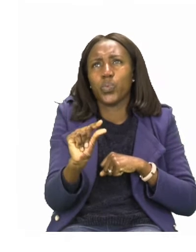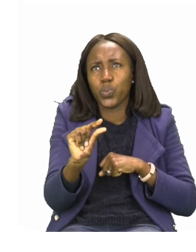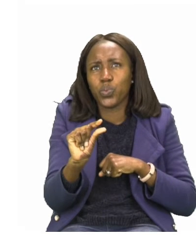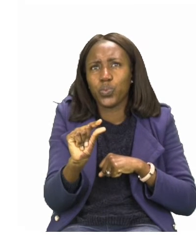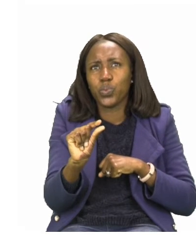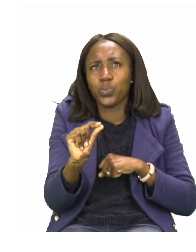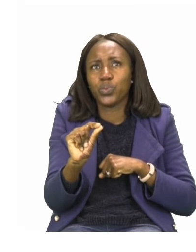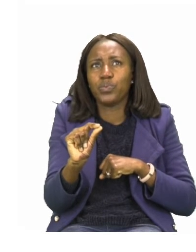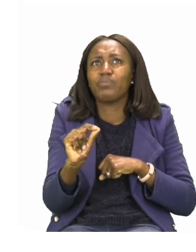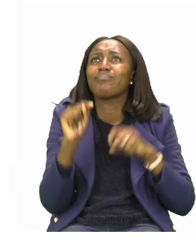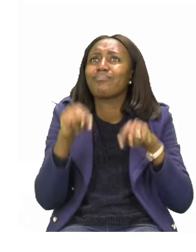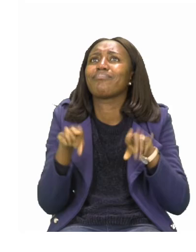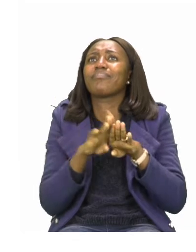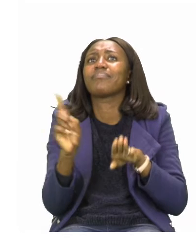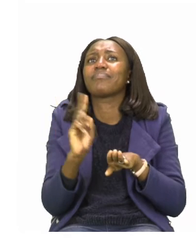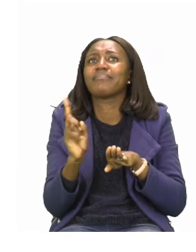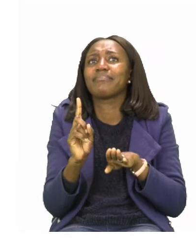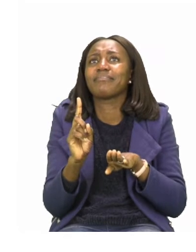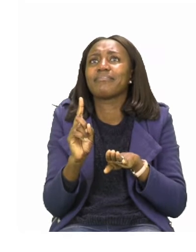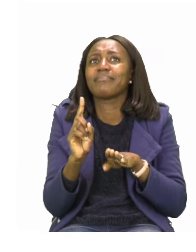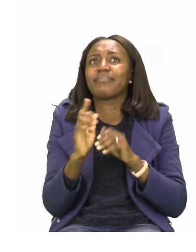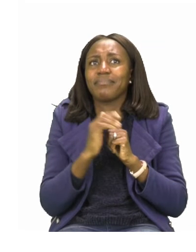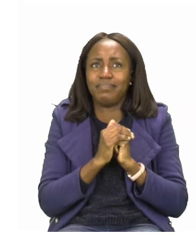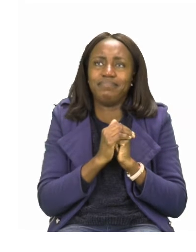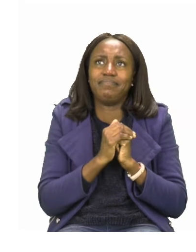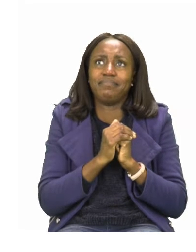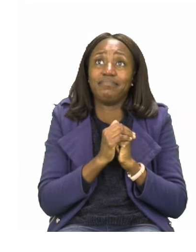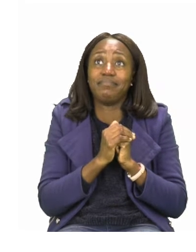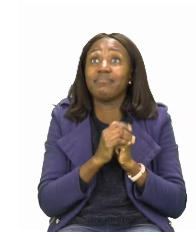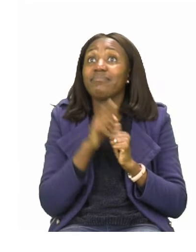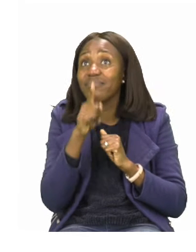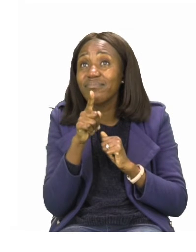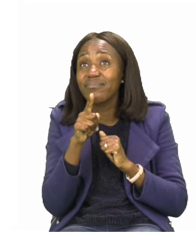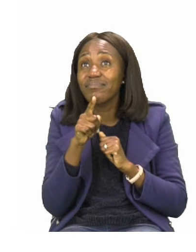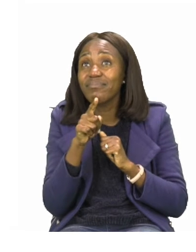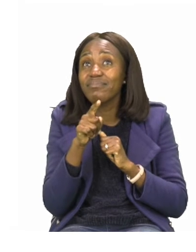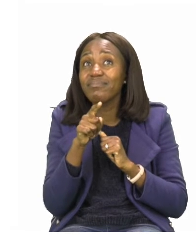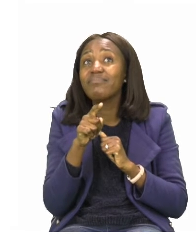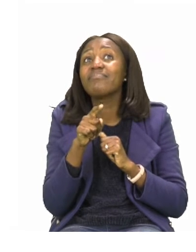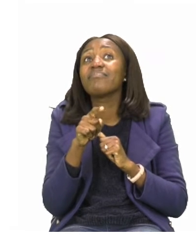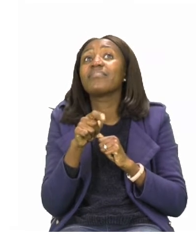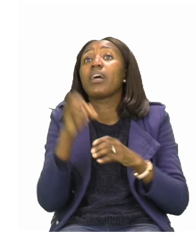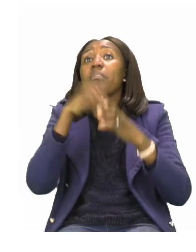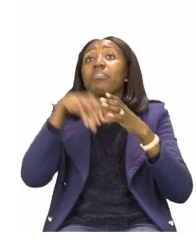it. What will you do? Will you reduce,